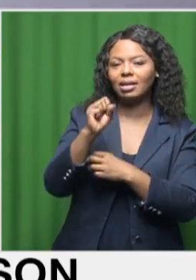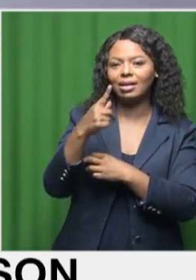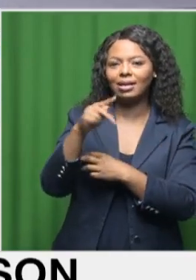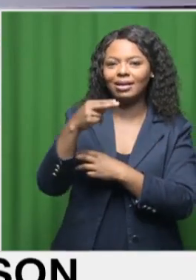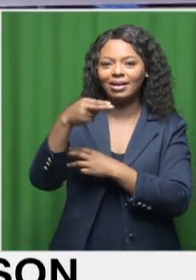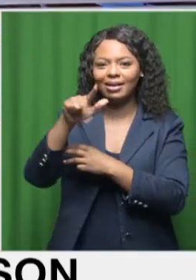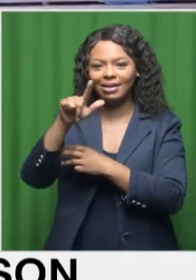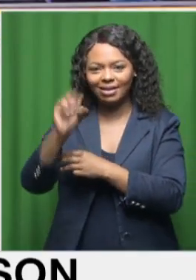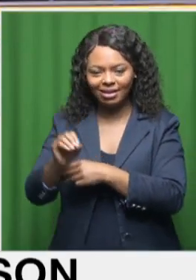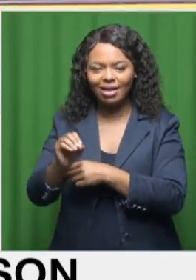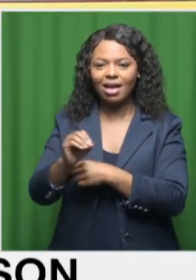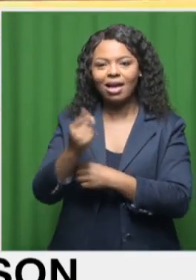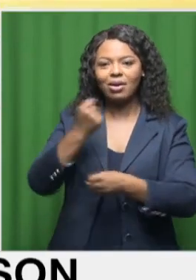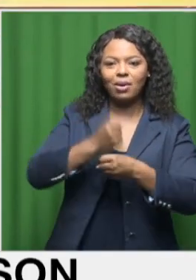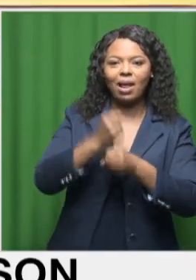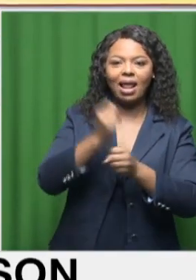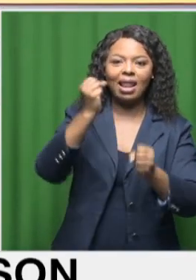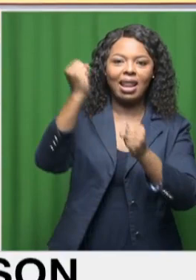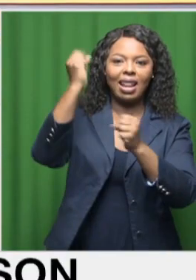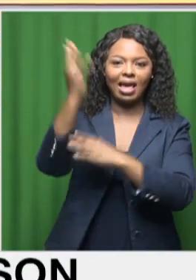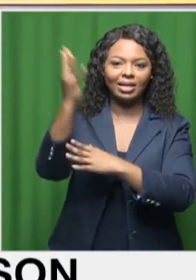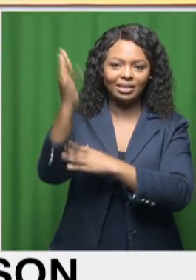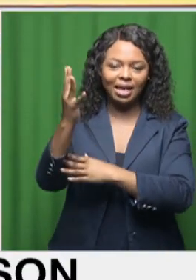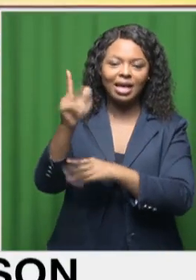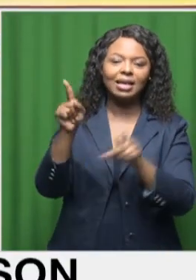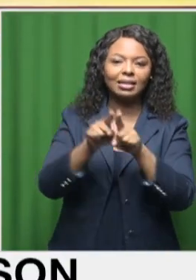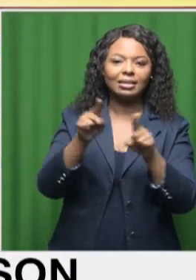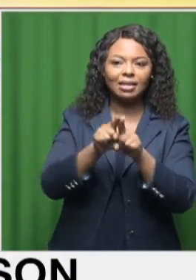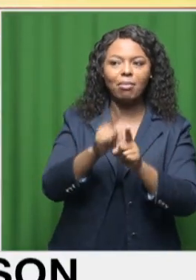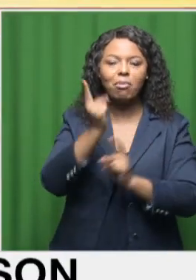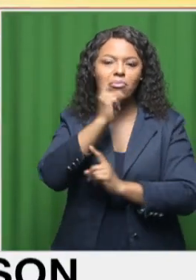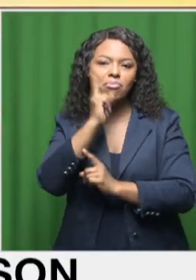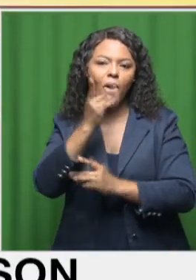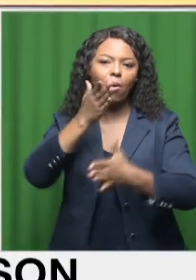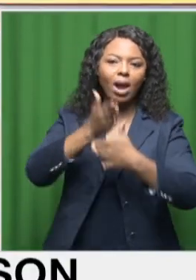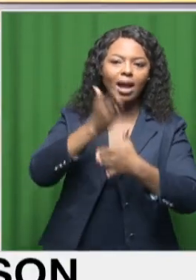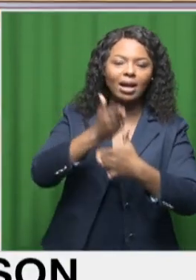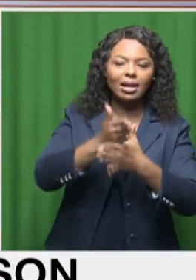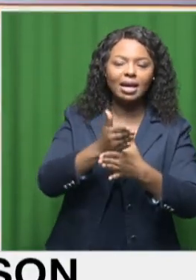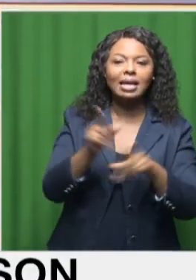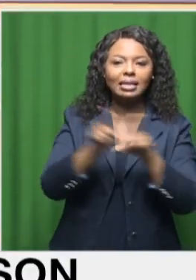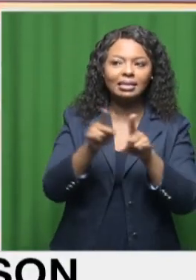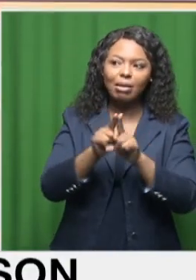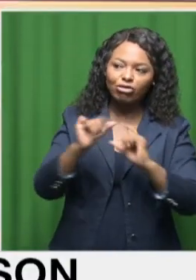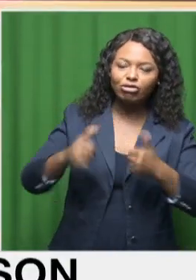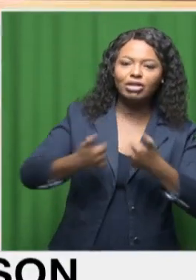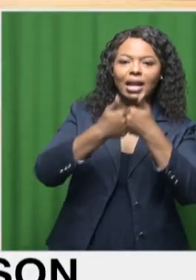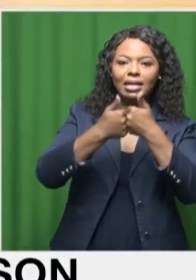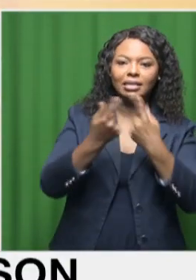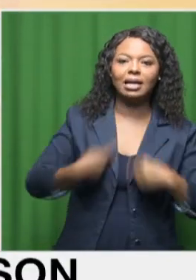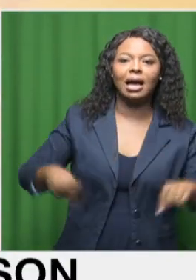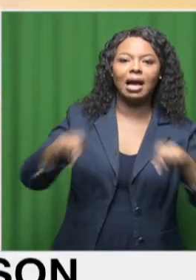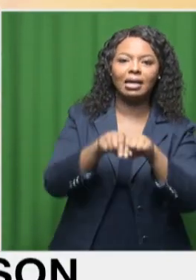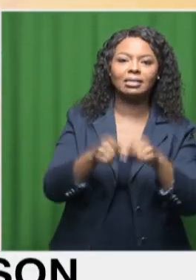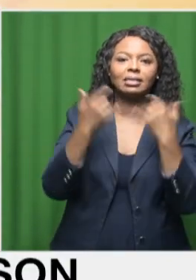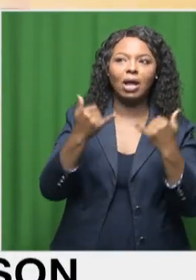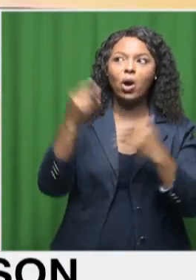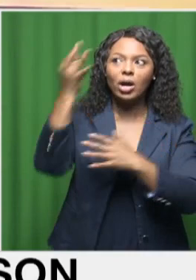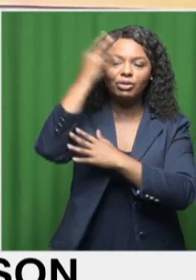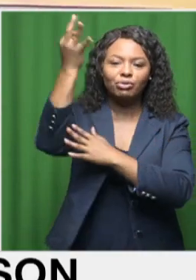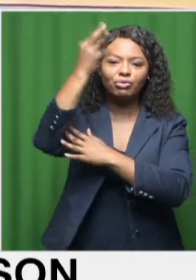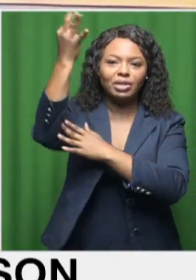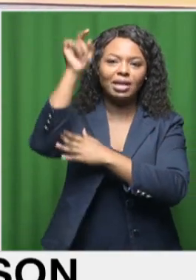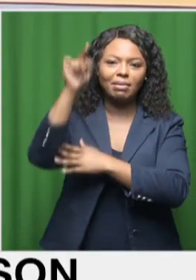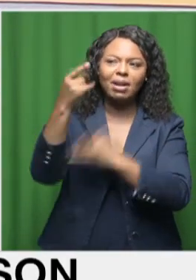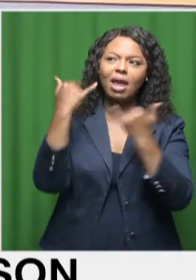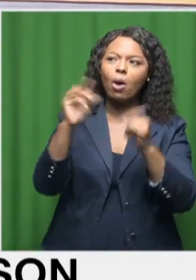annual lecture, and biannually you're able to look at this work, and it's going to challenge us to just dream of what can